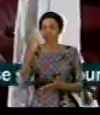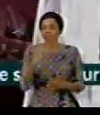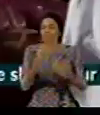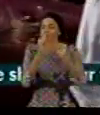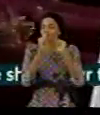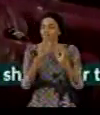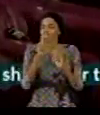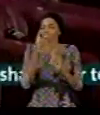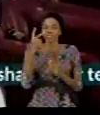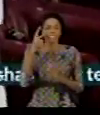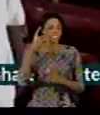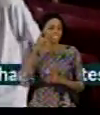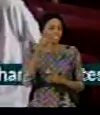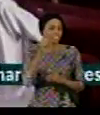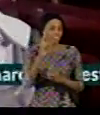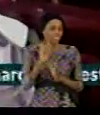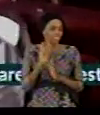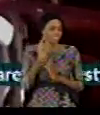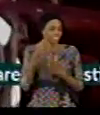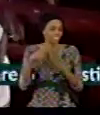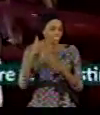are coming to a close, and good night.